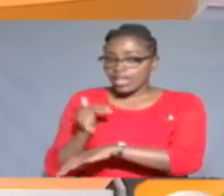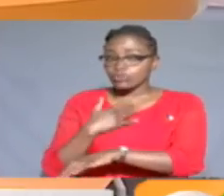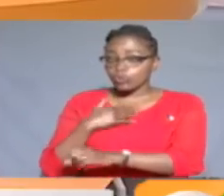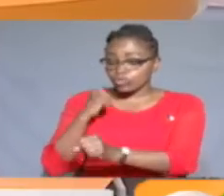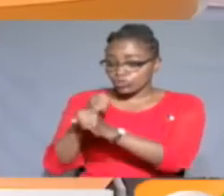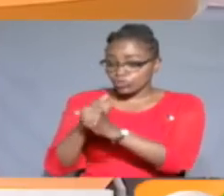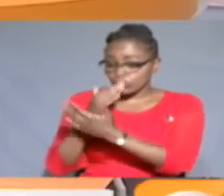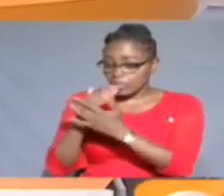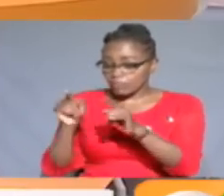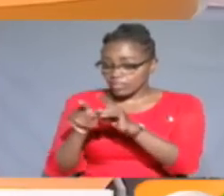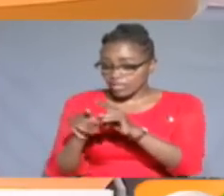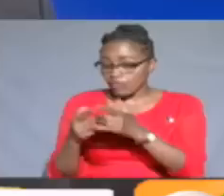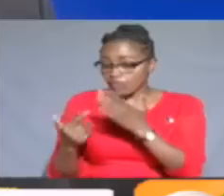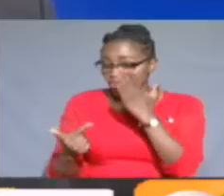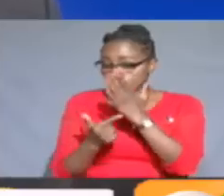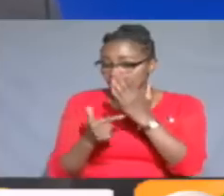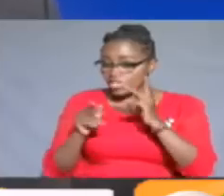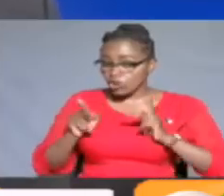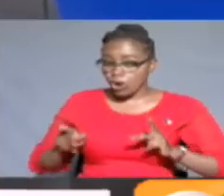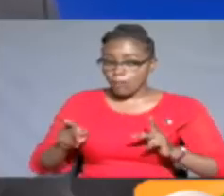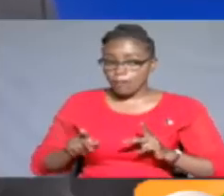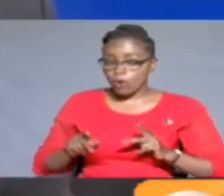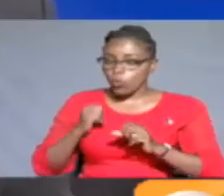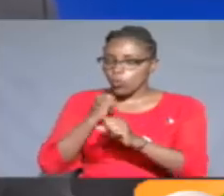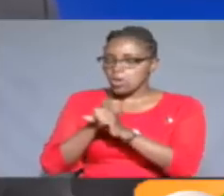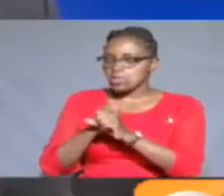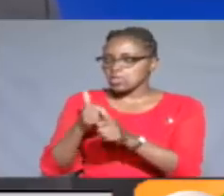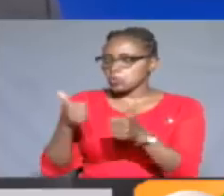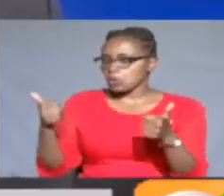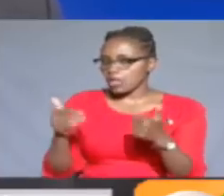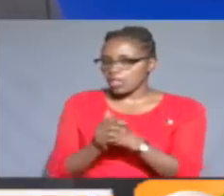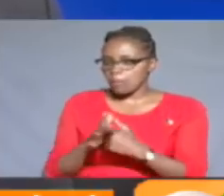do something as technical people, we did it. And